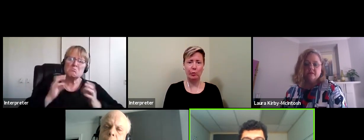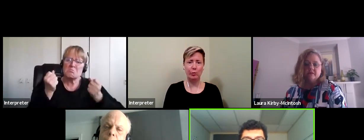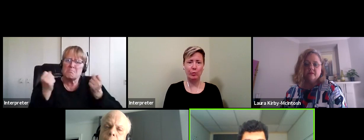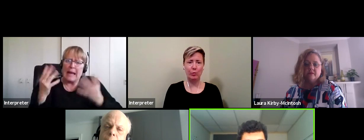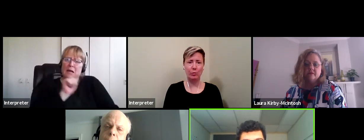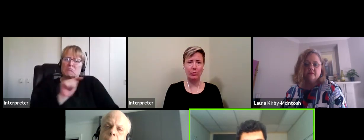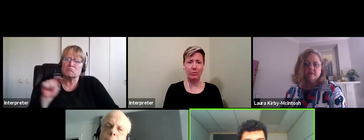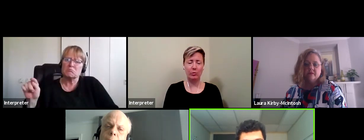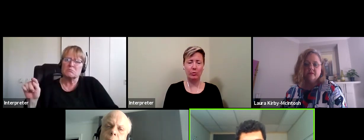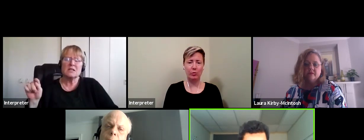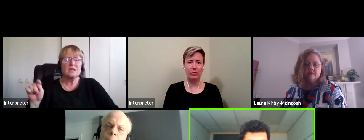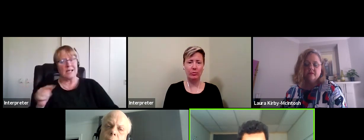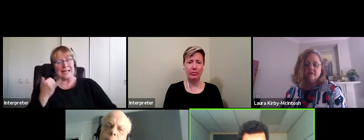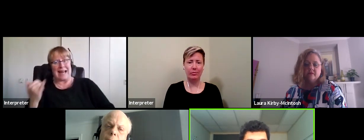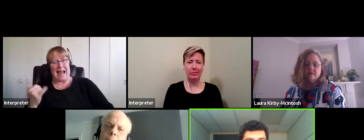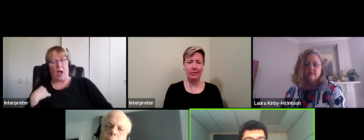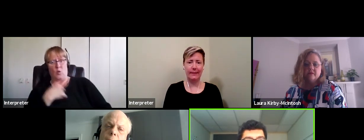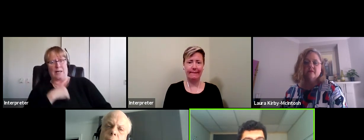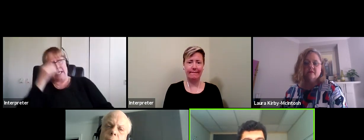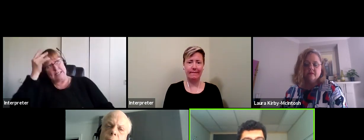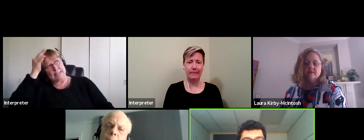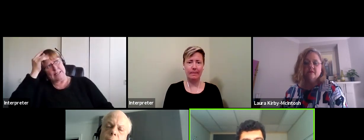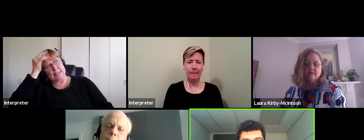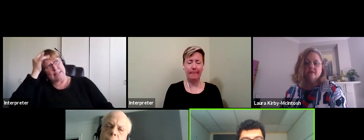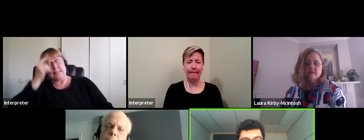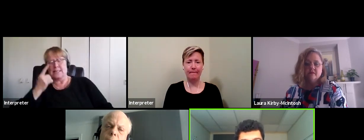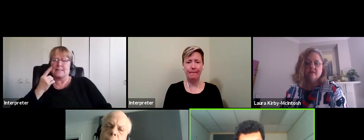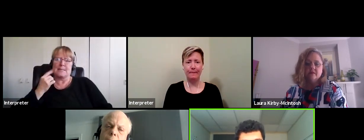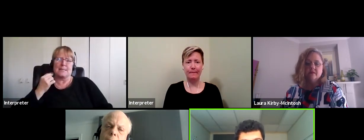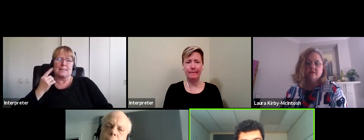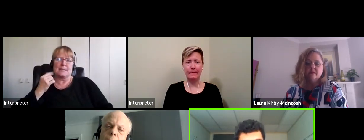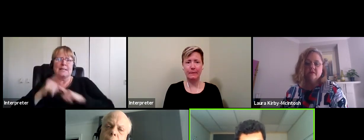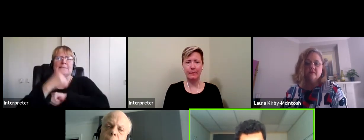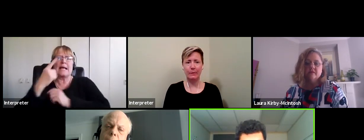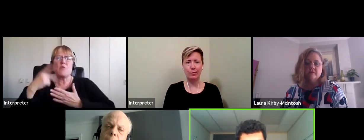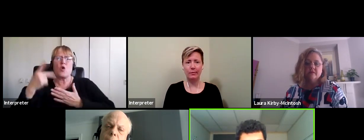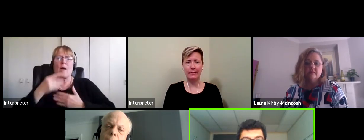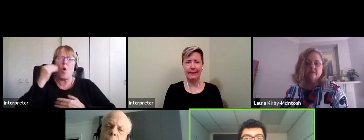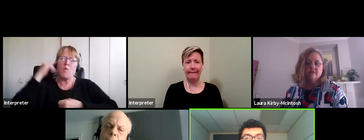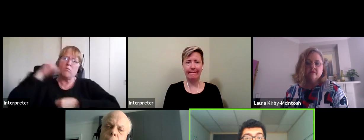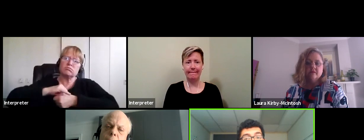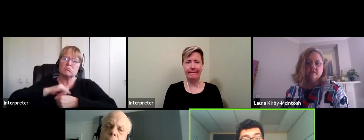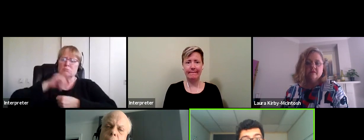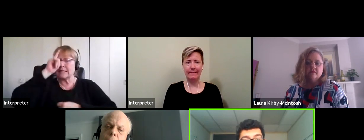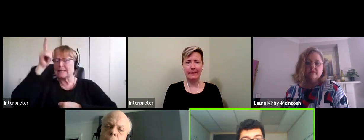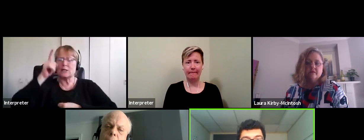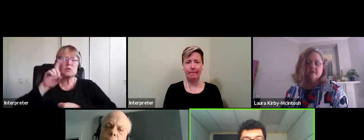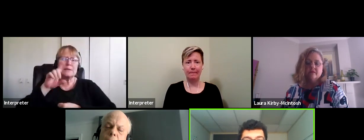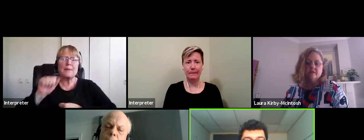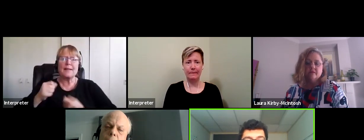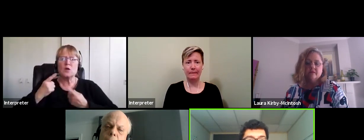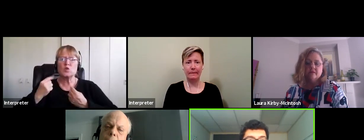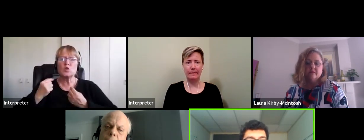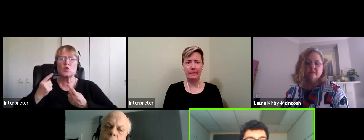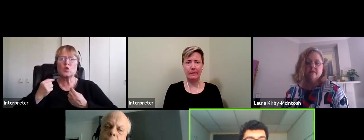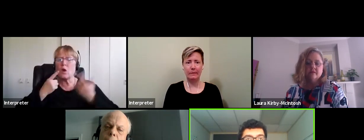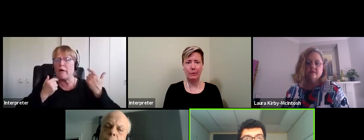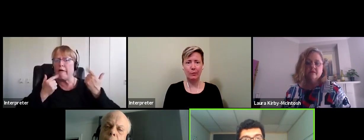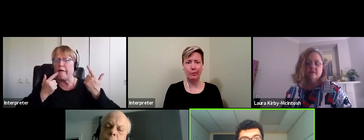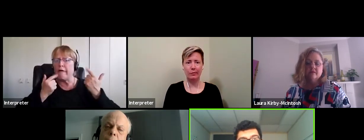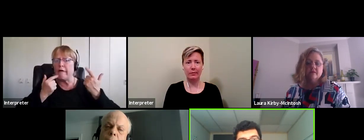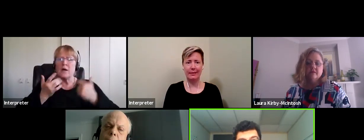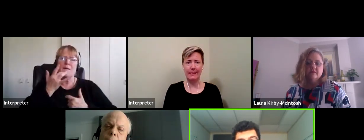to making a similar sort of platform available for people who are stuck at home with intellectual disabilities to have things to do and have at least